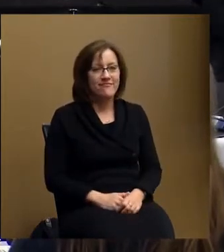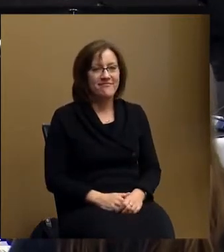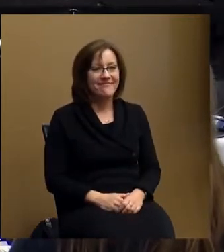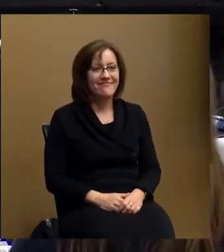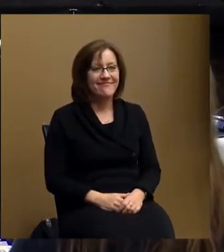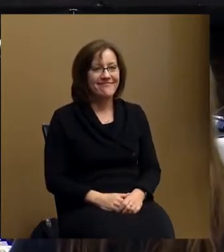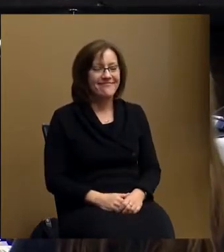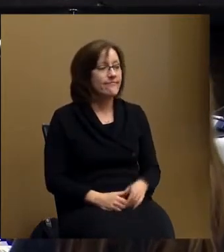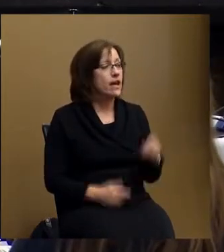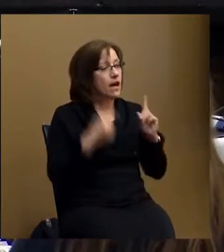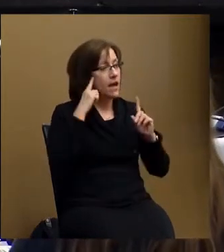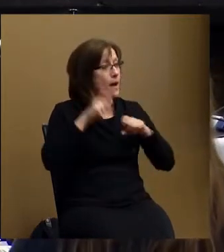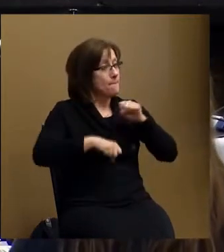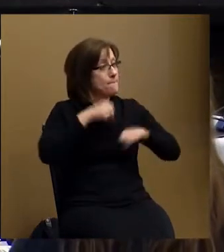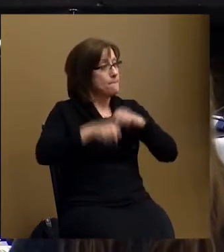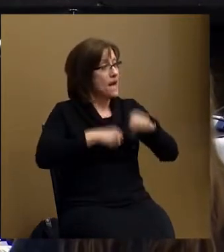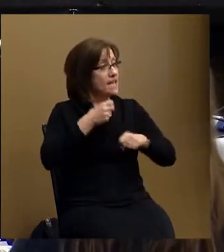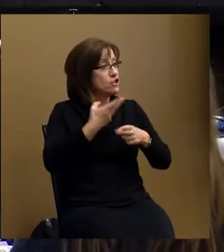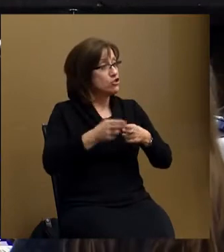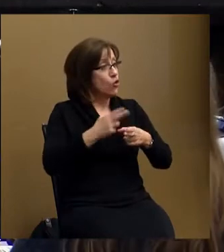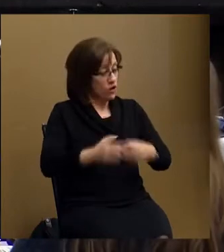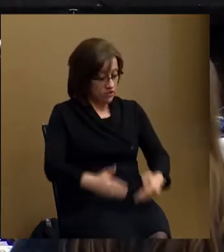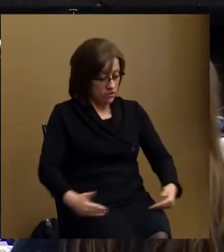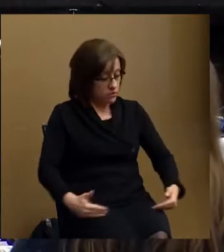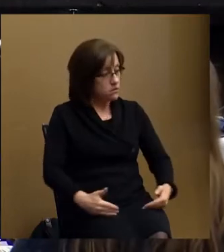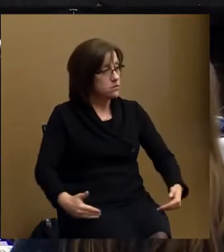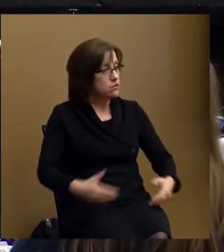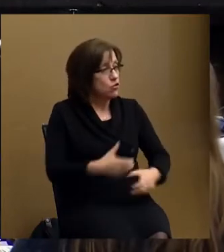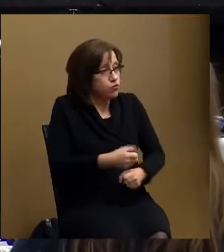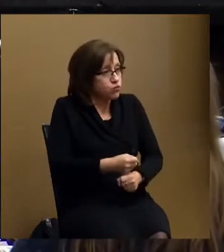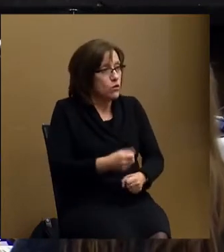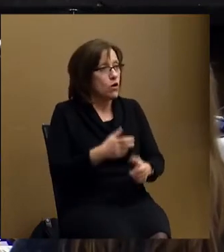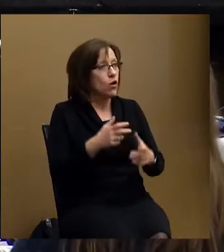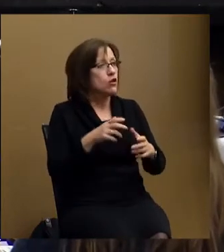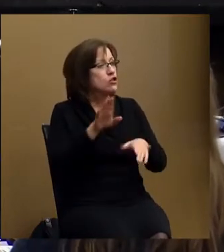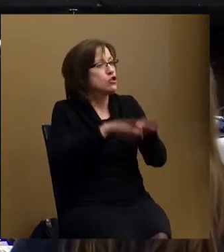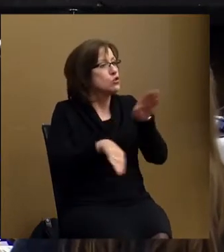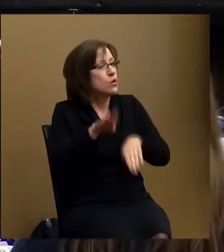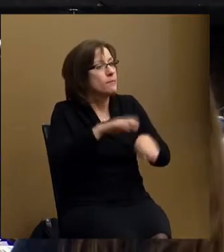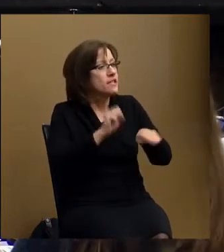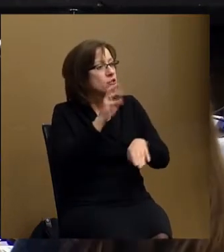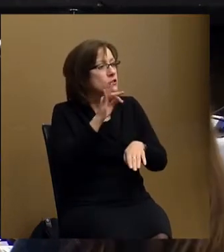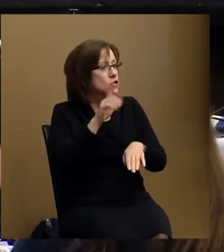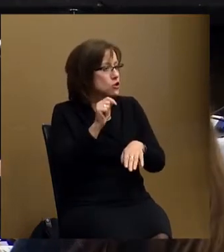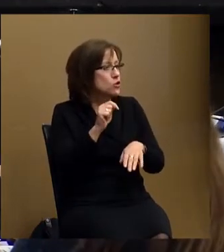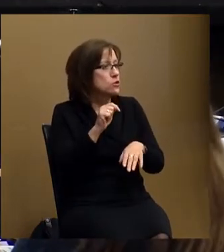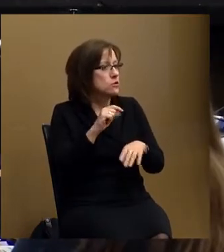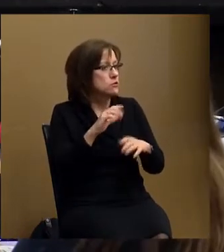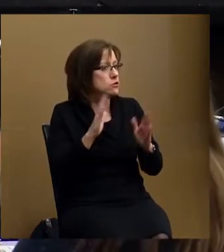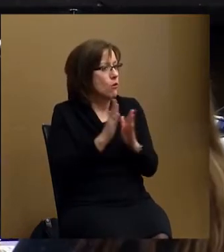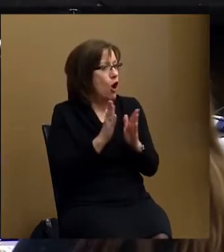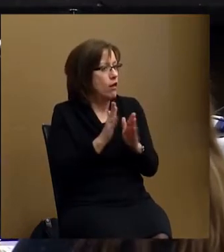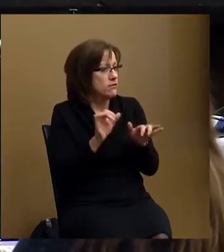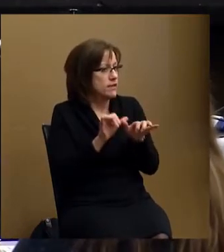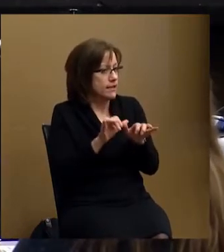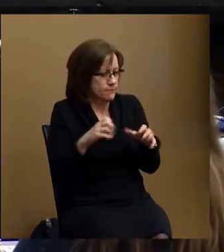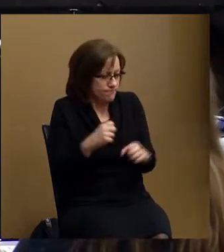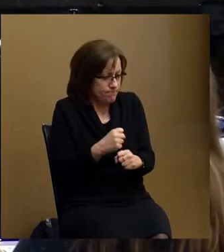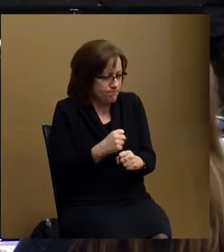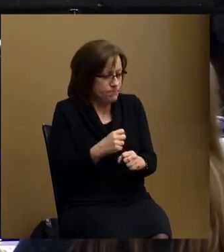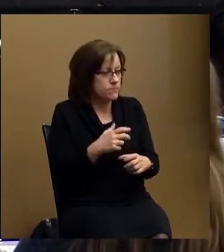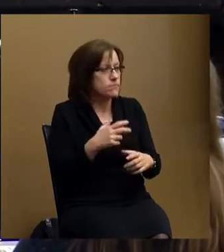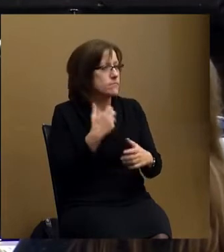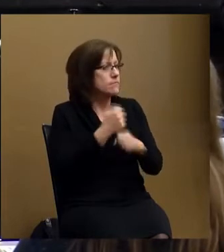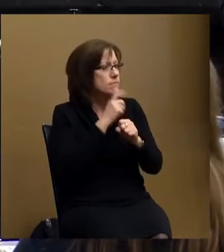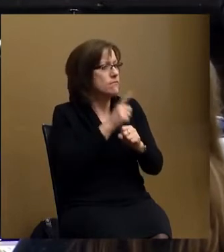I think the bike shorts, I do like I said, the swimsuit, so there's a little bit more difficult access. I would make sure that the child always had